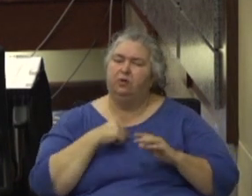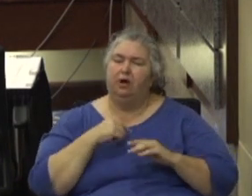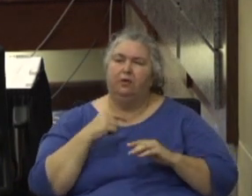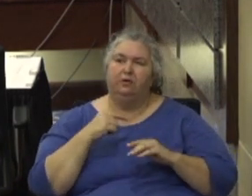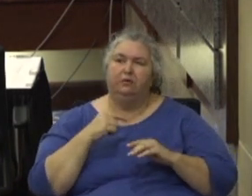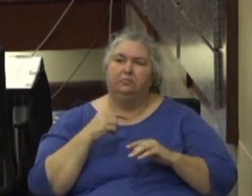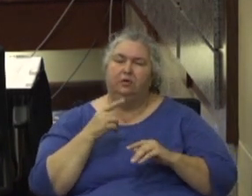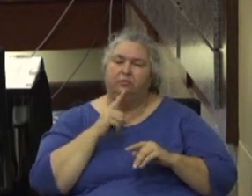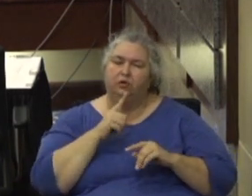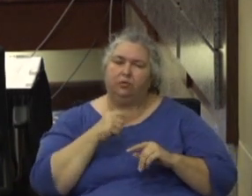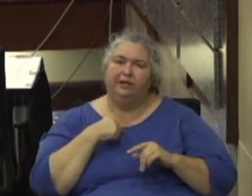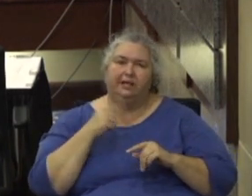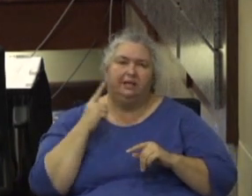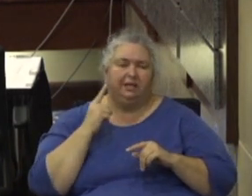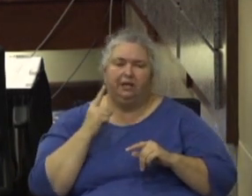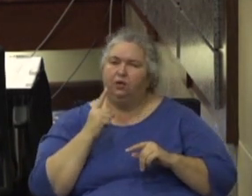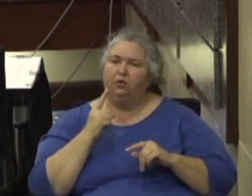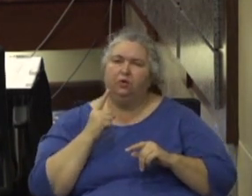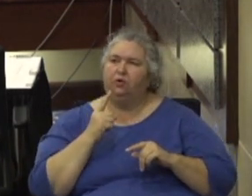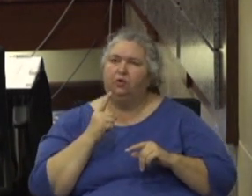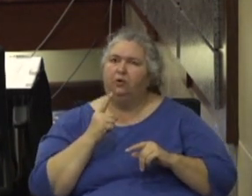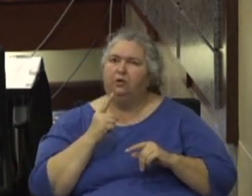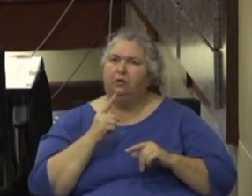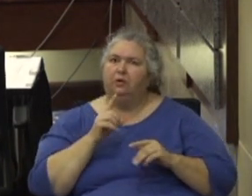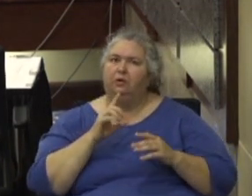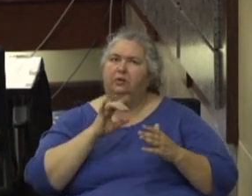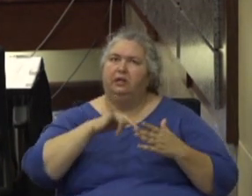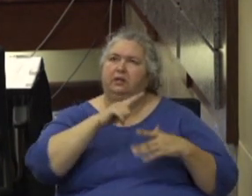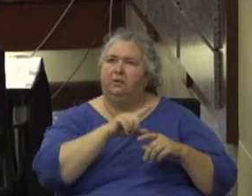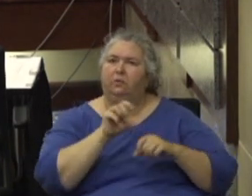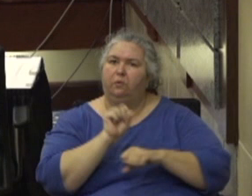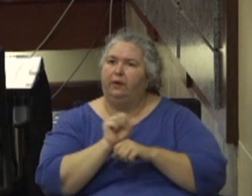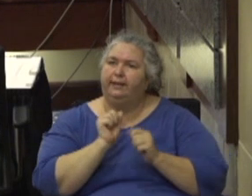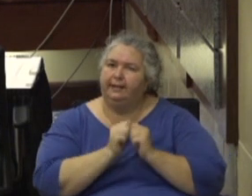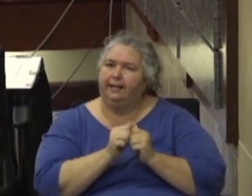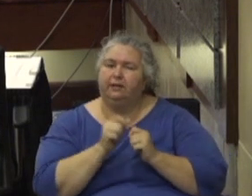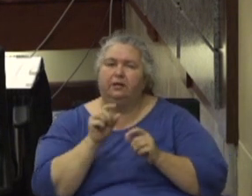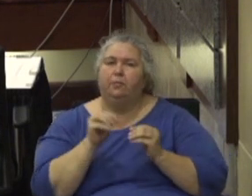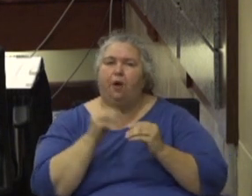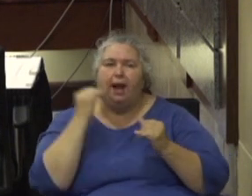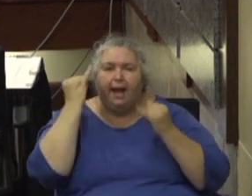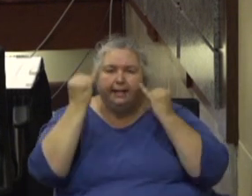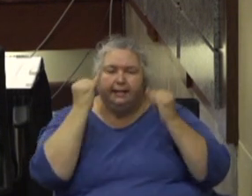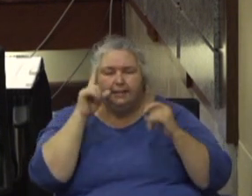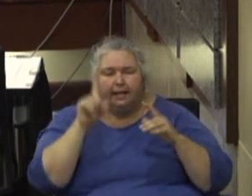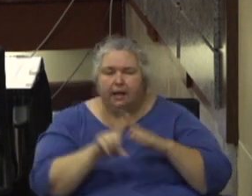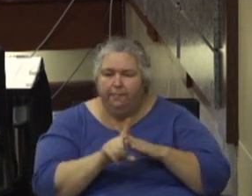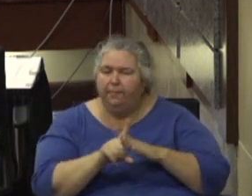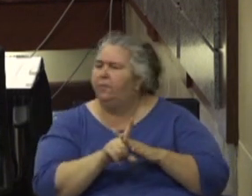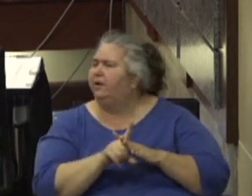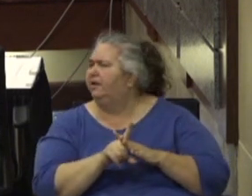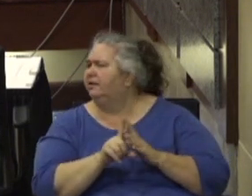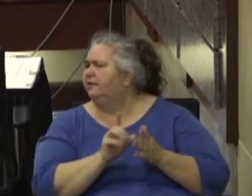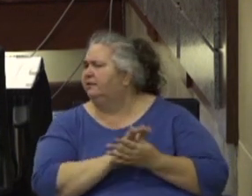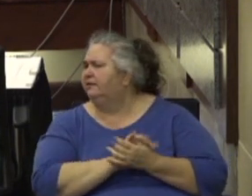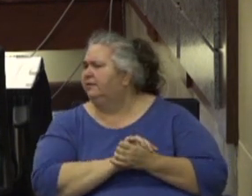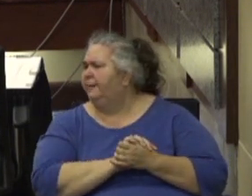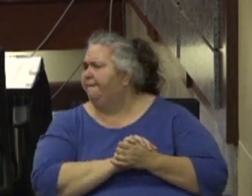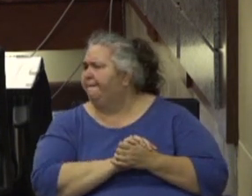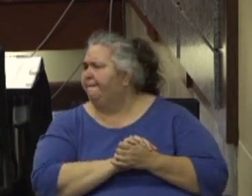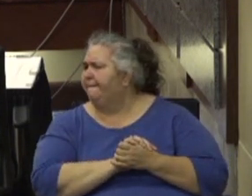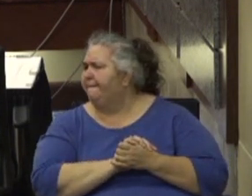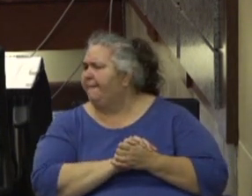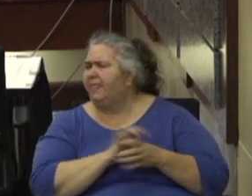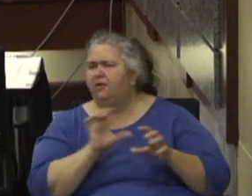board here, but having these guys work together and the ideas that they're coming up with and working, spread the news as best we